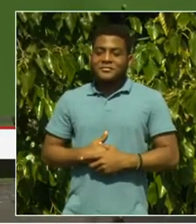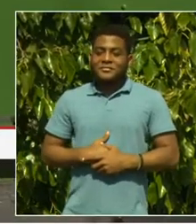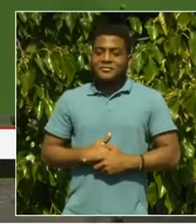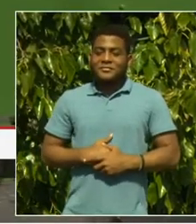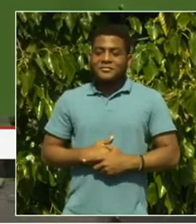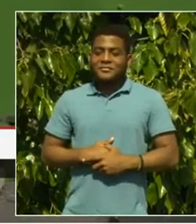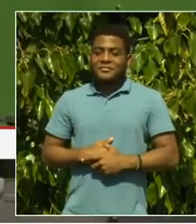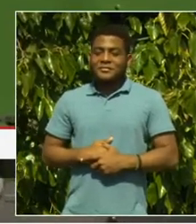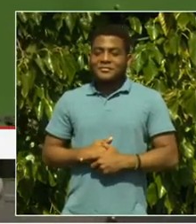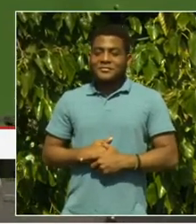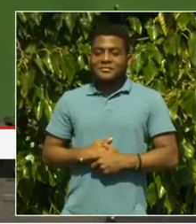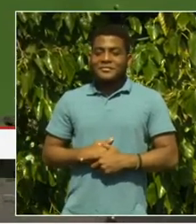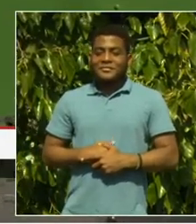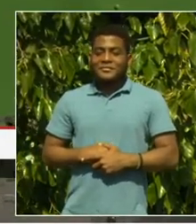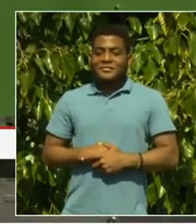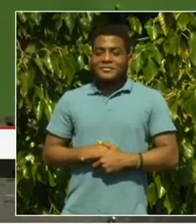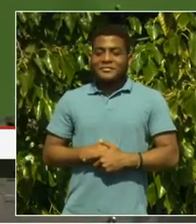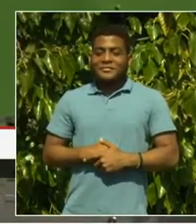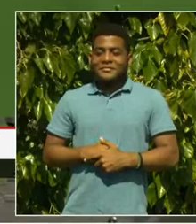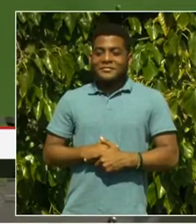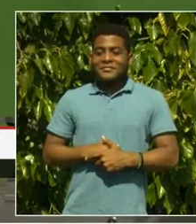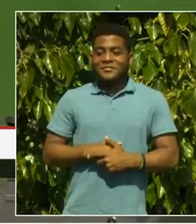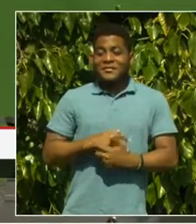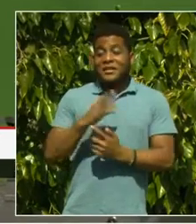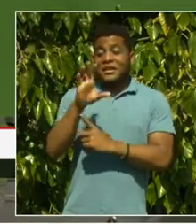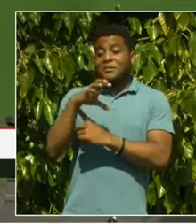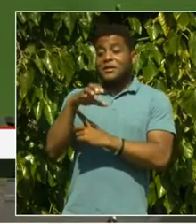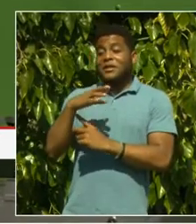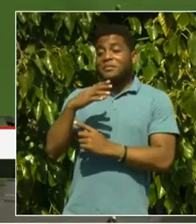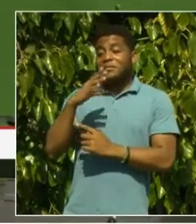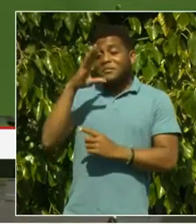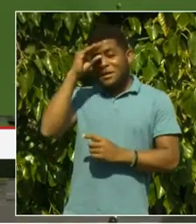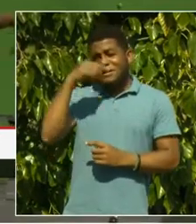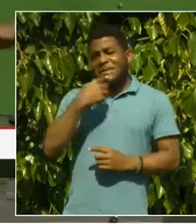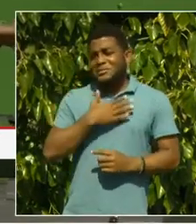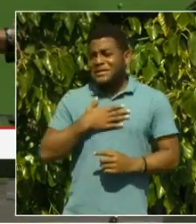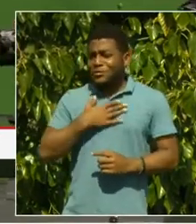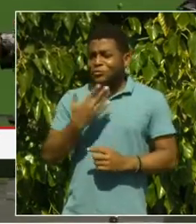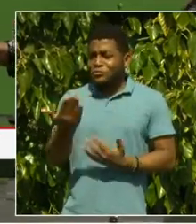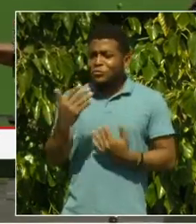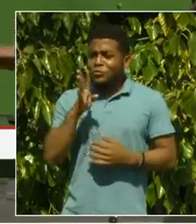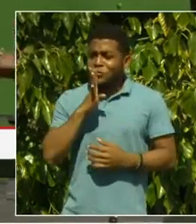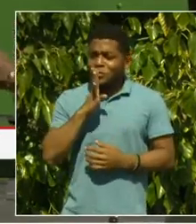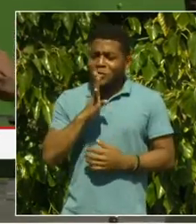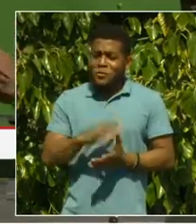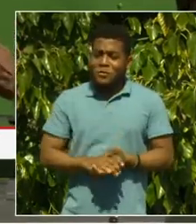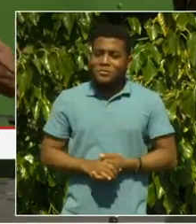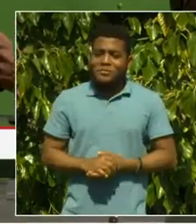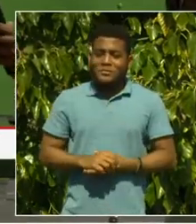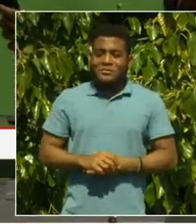Test 1 2. Test test. Test 1 2. Test. Test test.